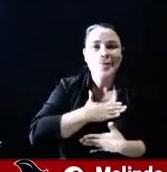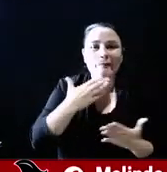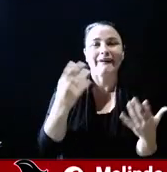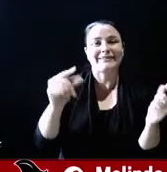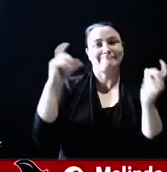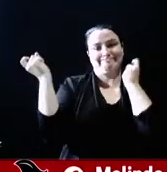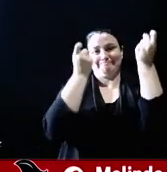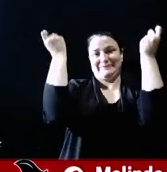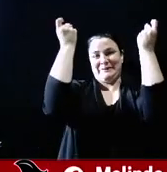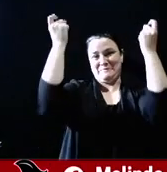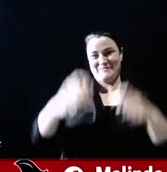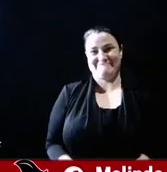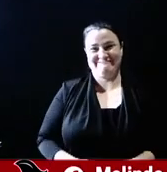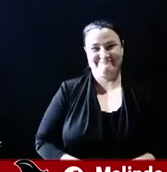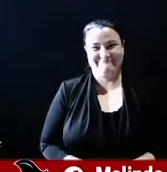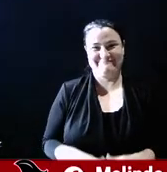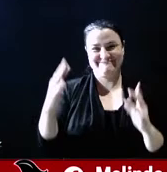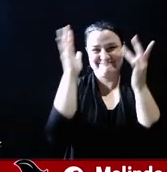celebration.